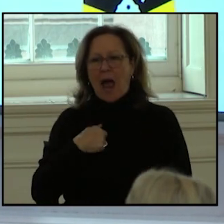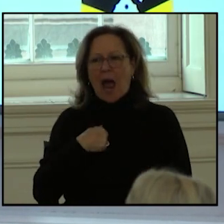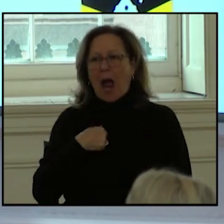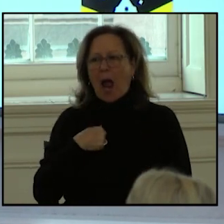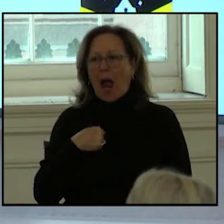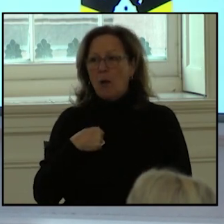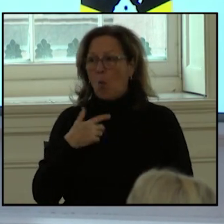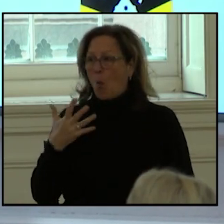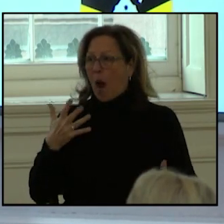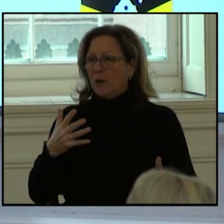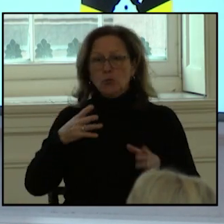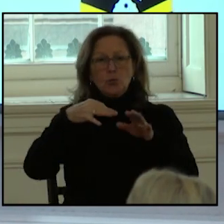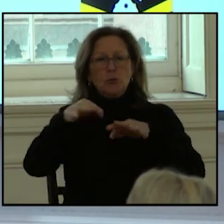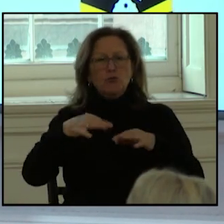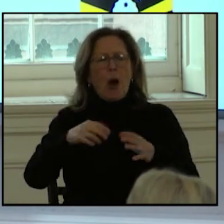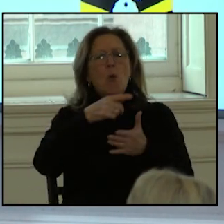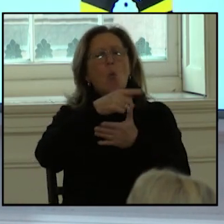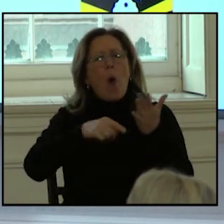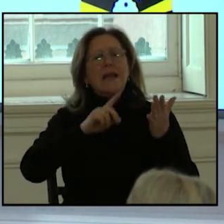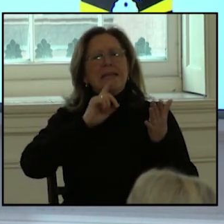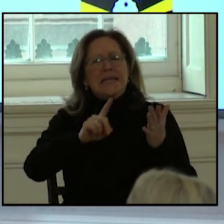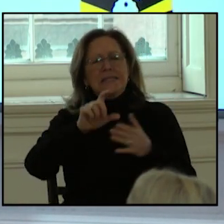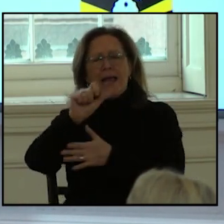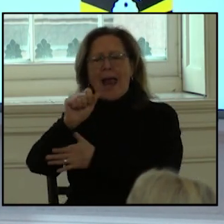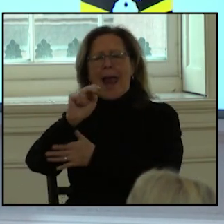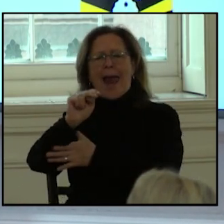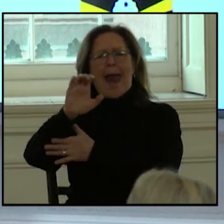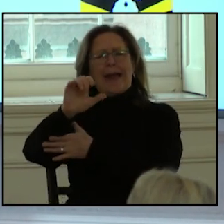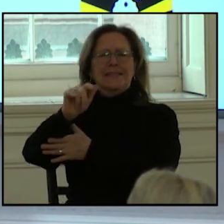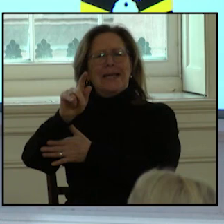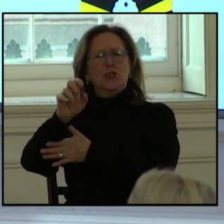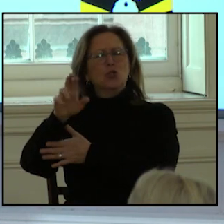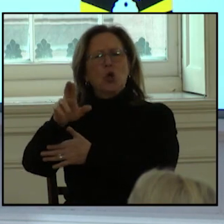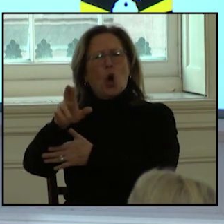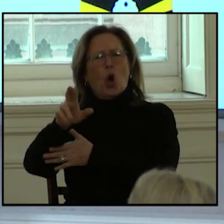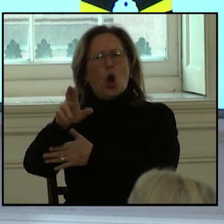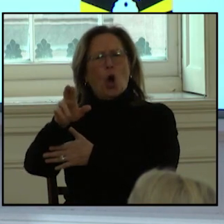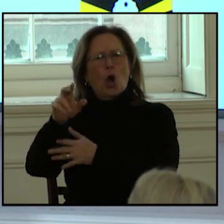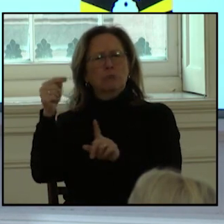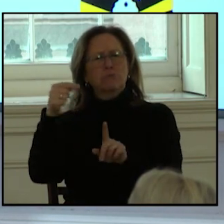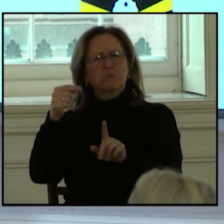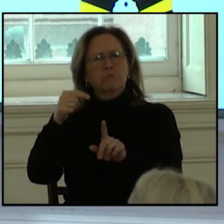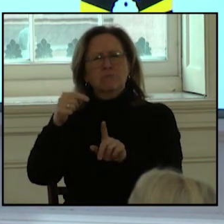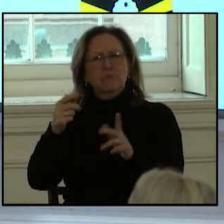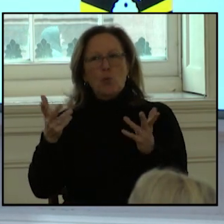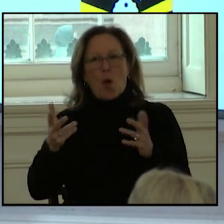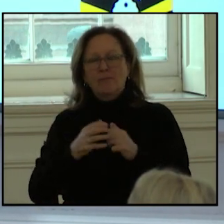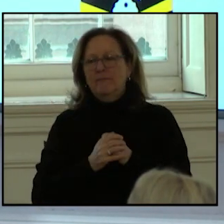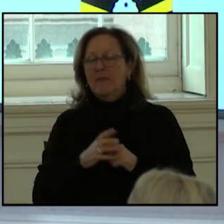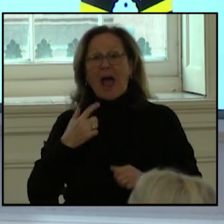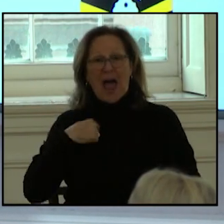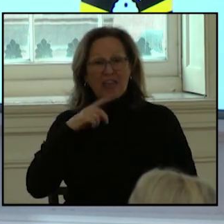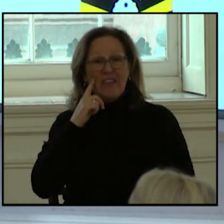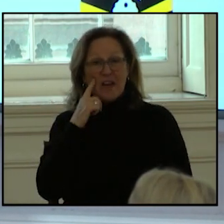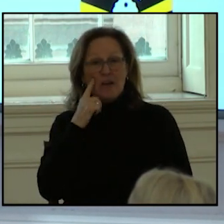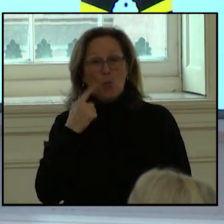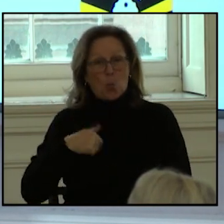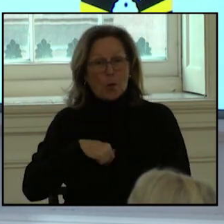an ancestor? Right? What is an ancestor? And I think we're stuck in